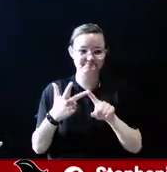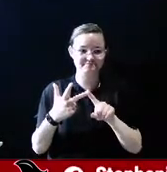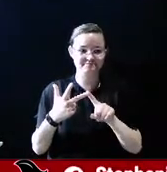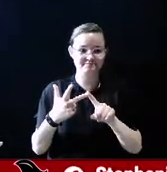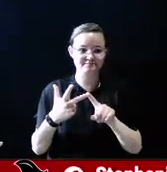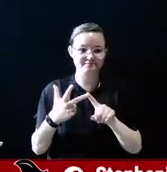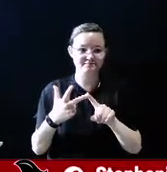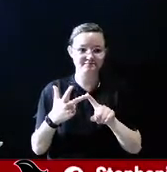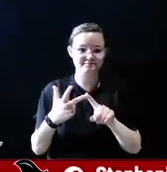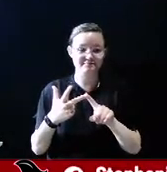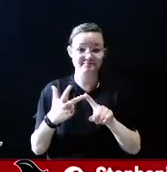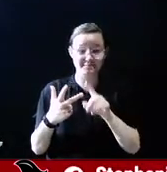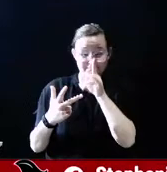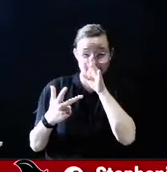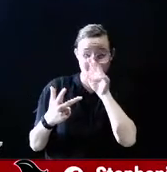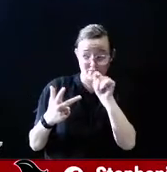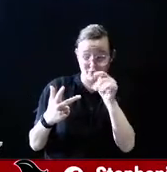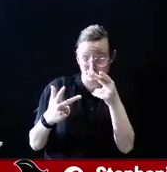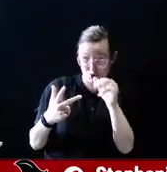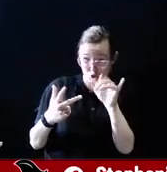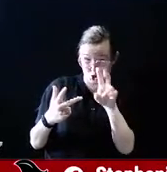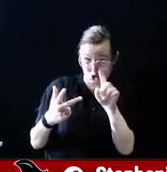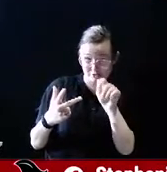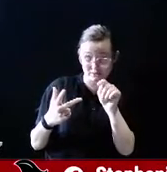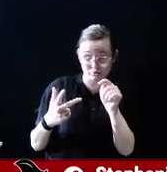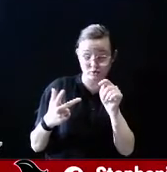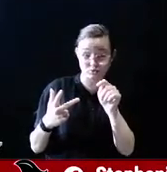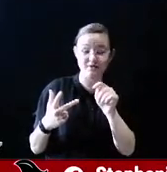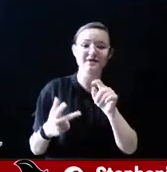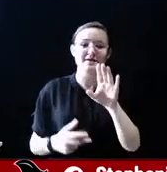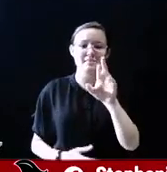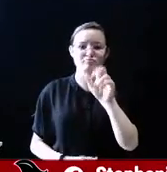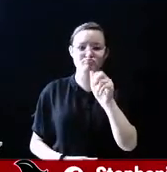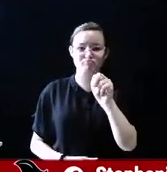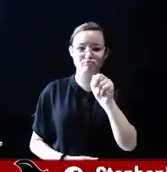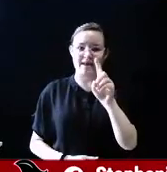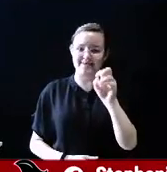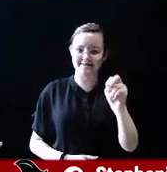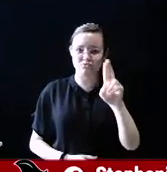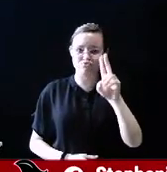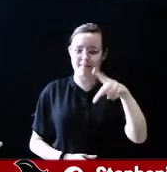Thirdatorian, was that it? Brandon Rupp.